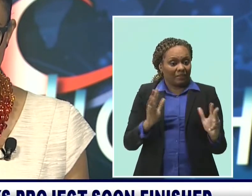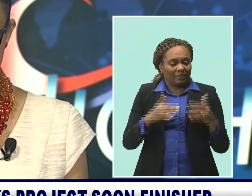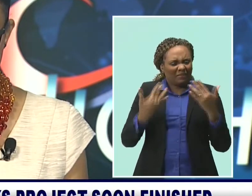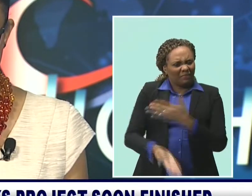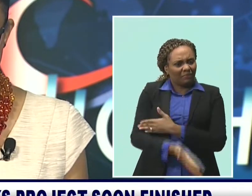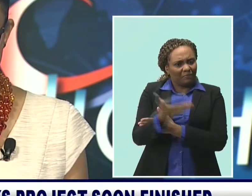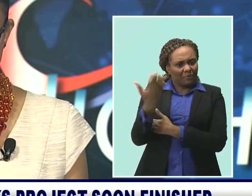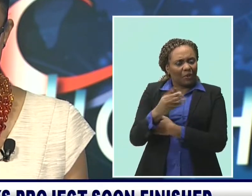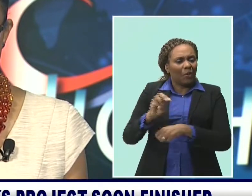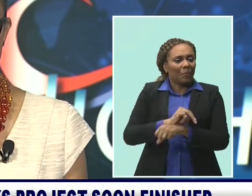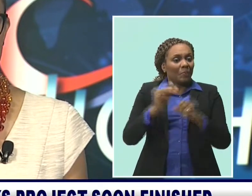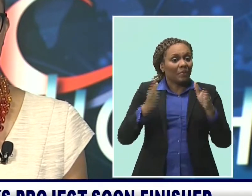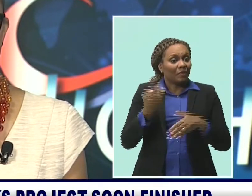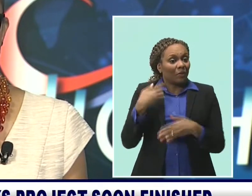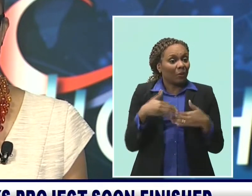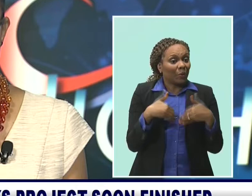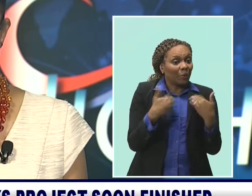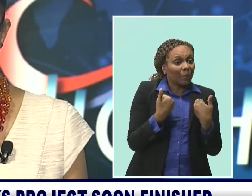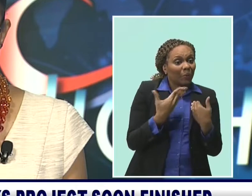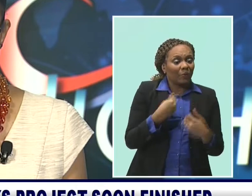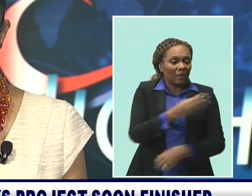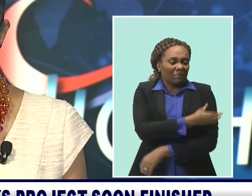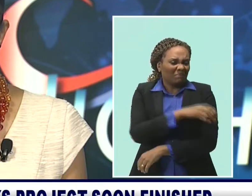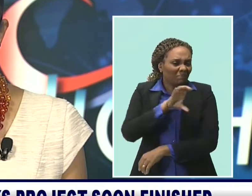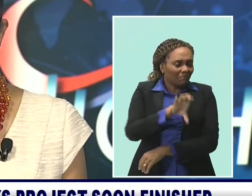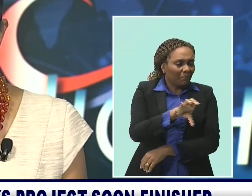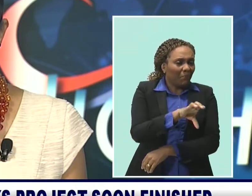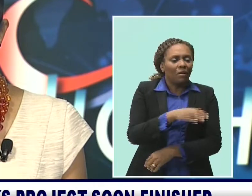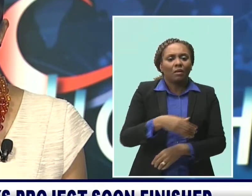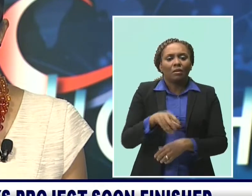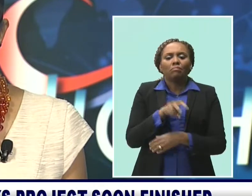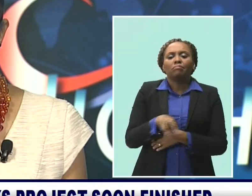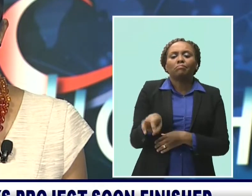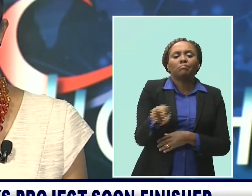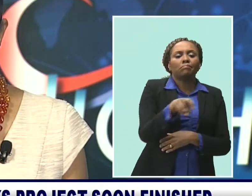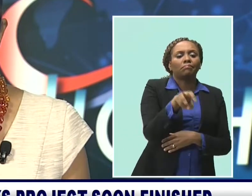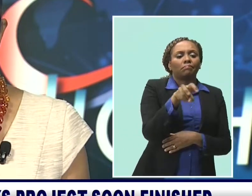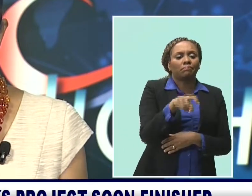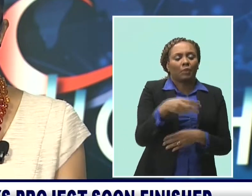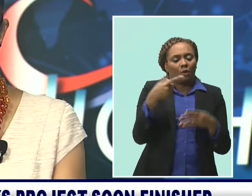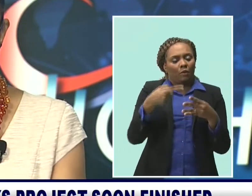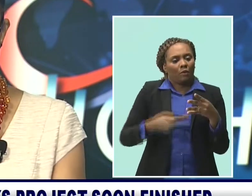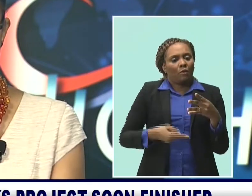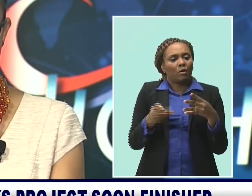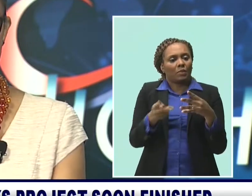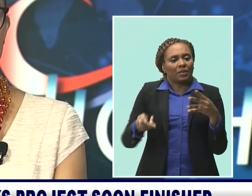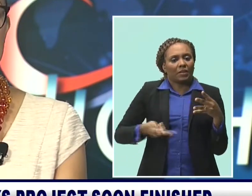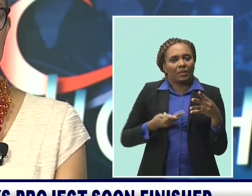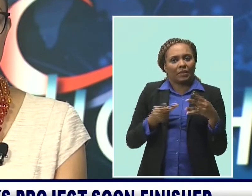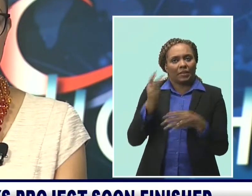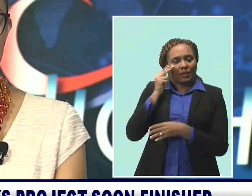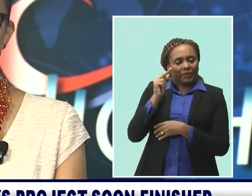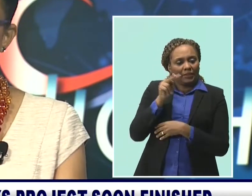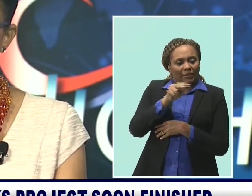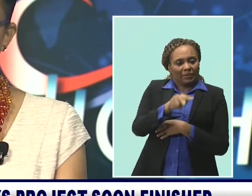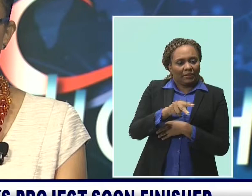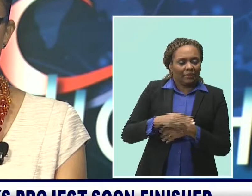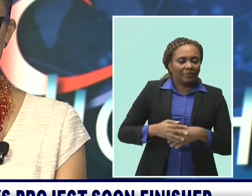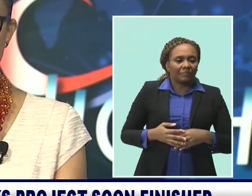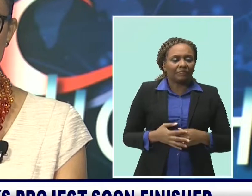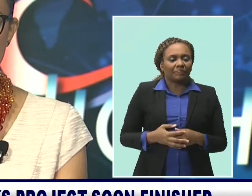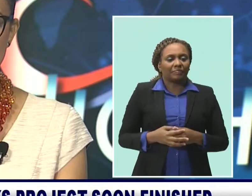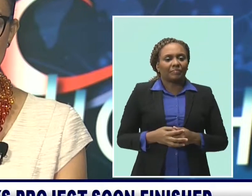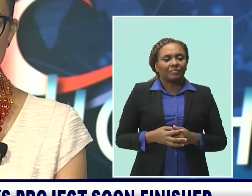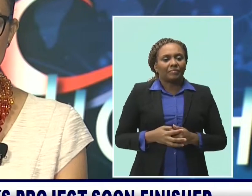Minister of Youth and Community Empowerment, Adrian Ford, toured the project's 4 locations. Our Sharika Griffith was there and filed